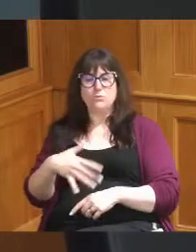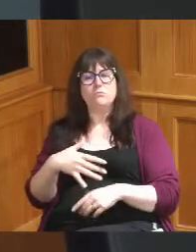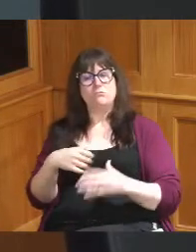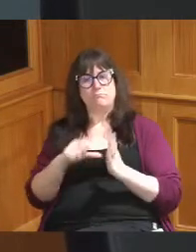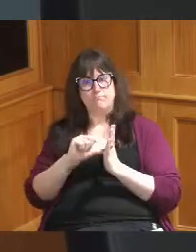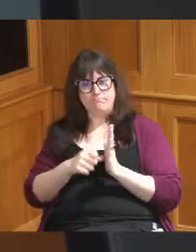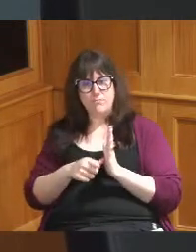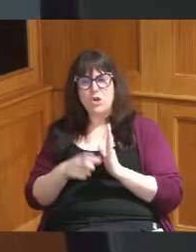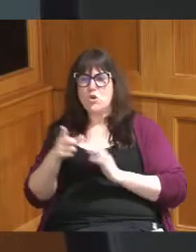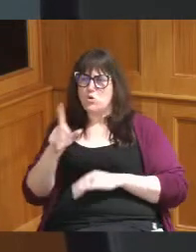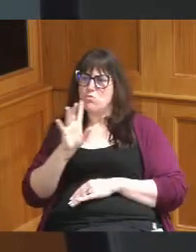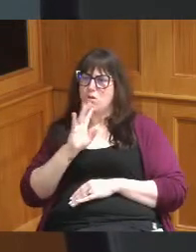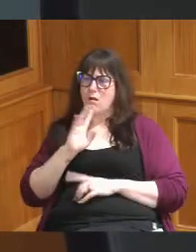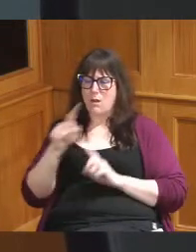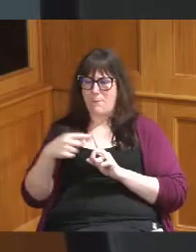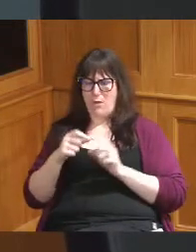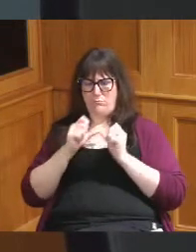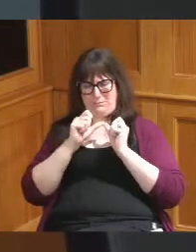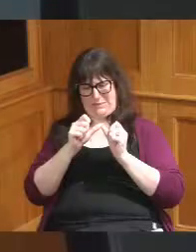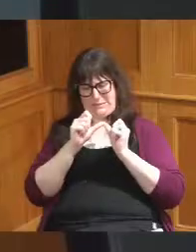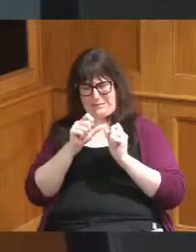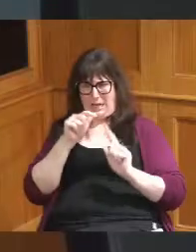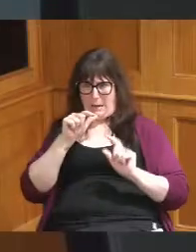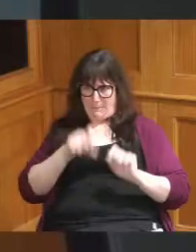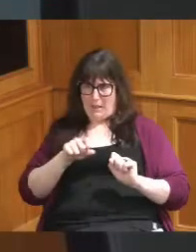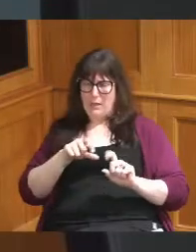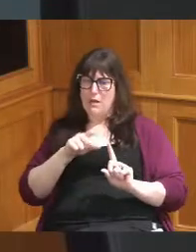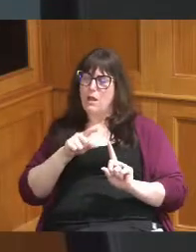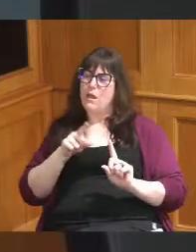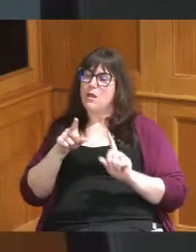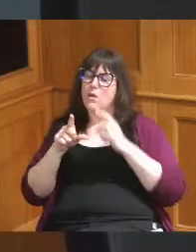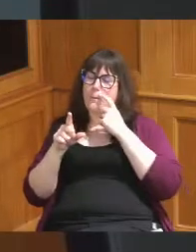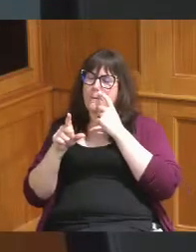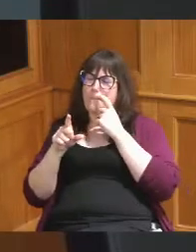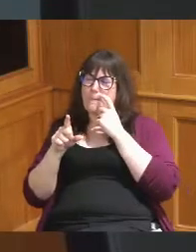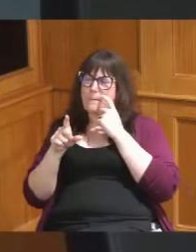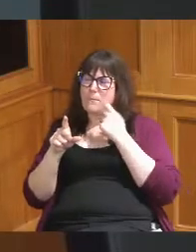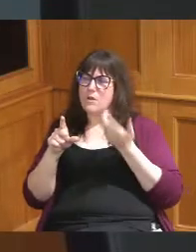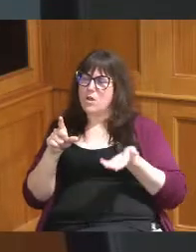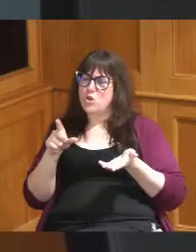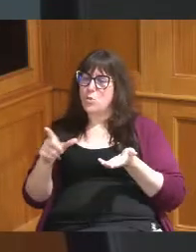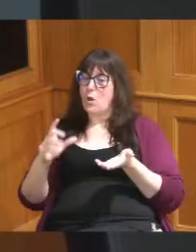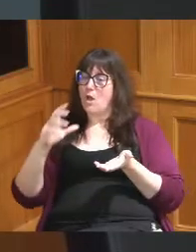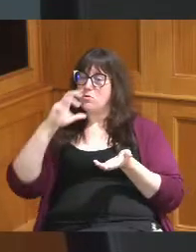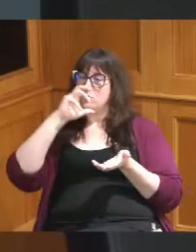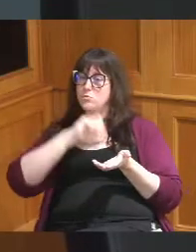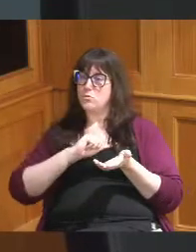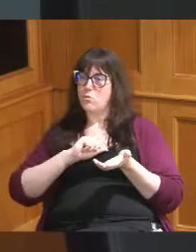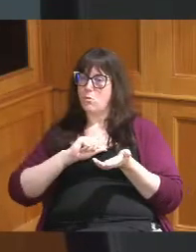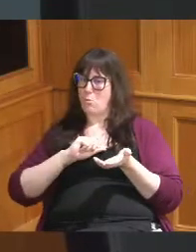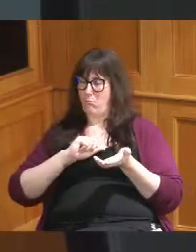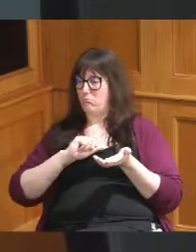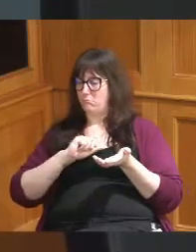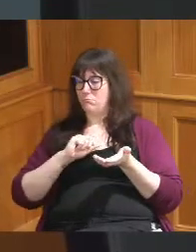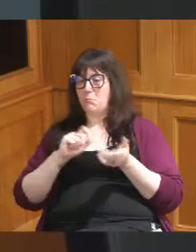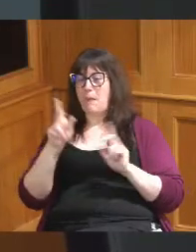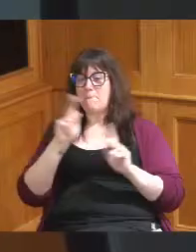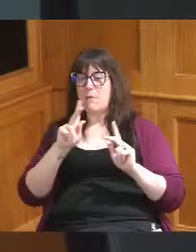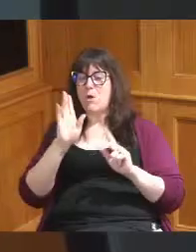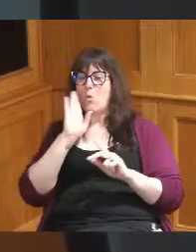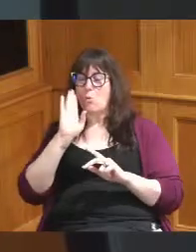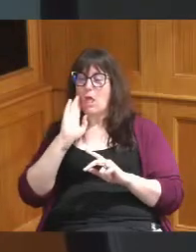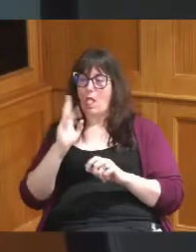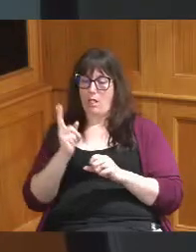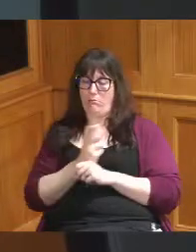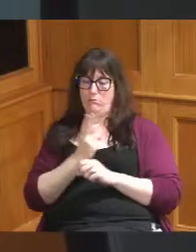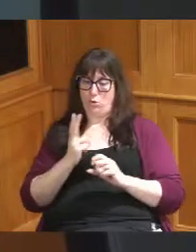about the sustainability of this and what you assume will be some of the uses moving forward.